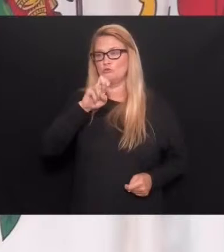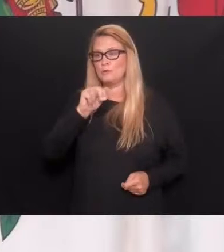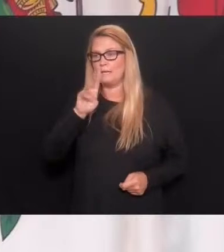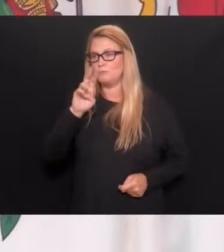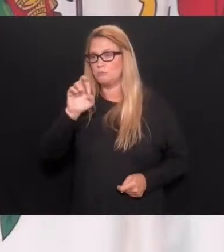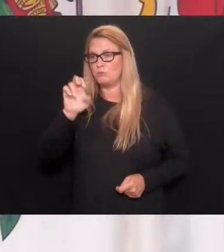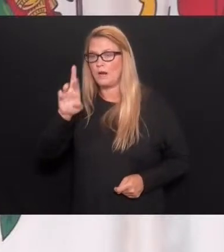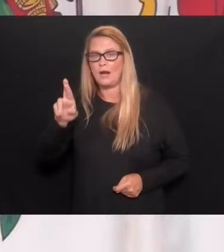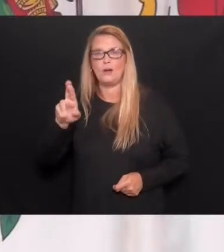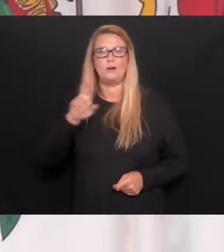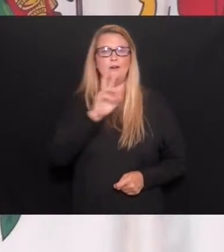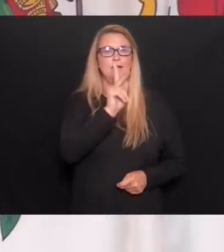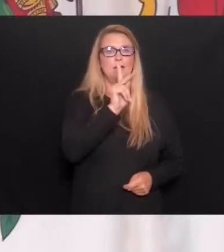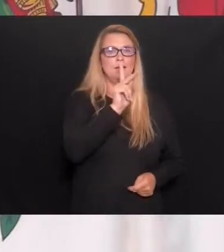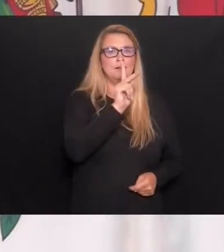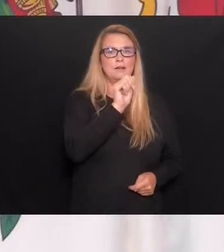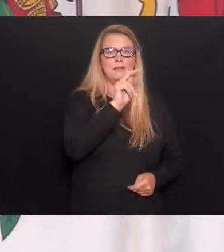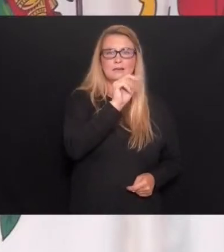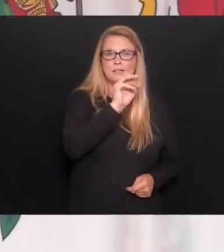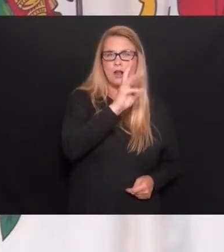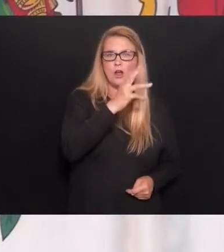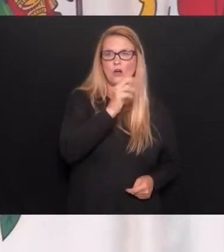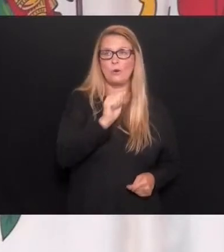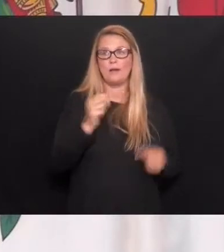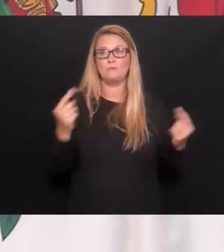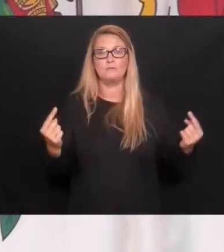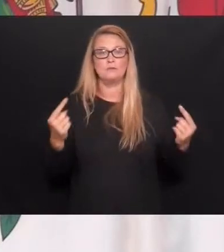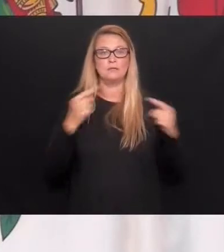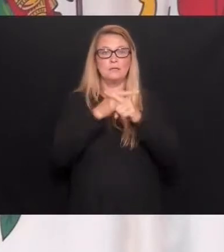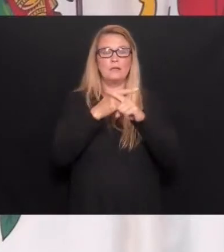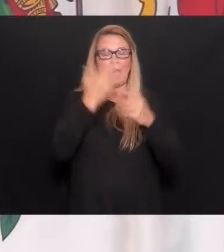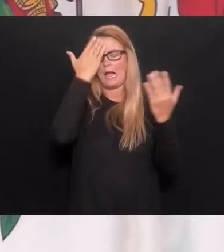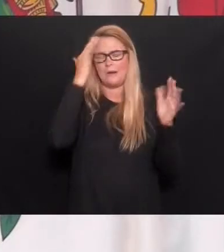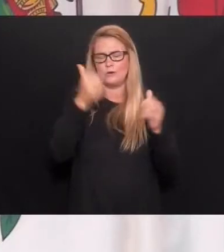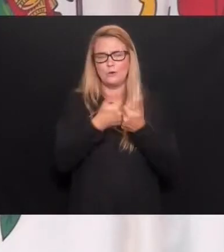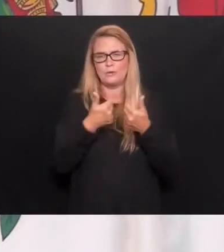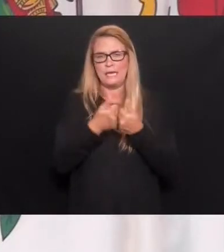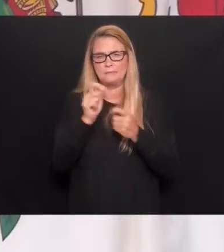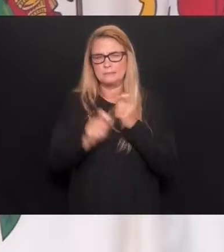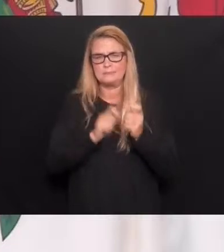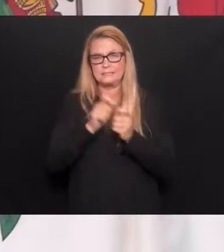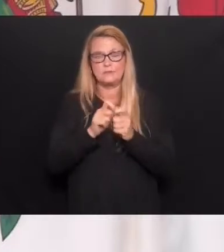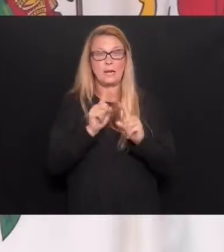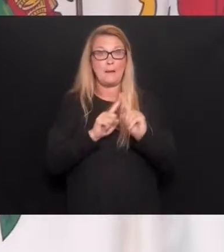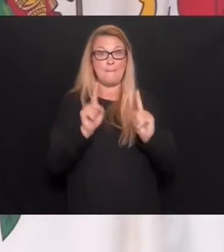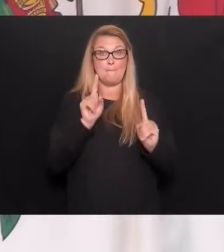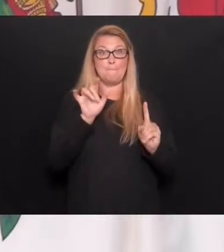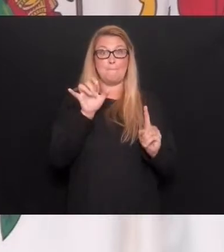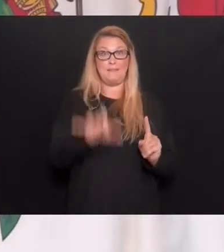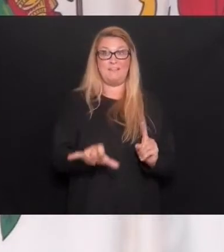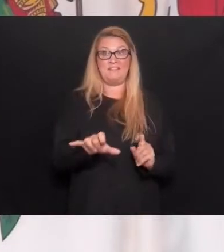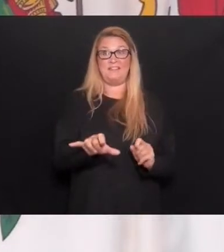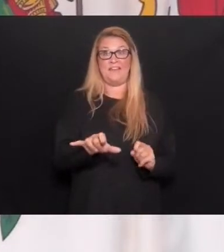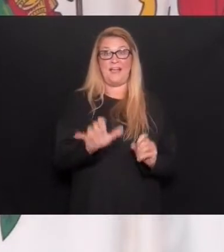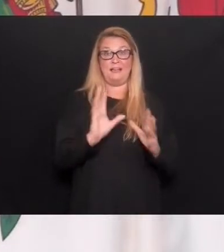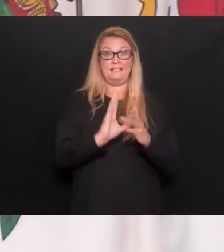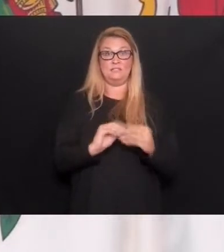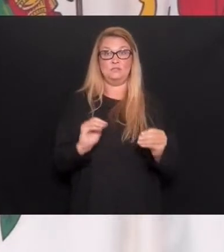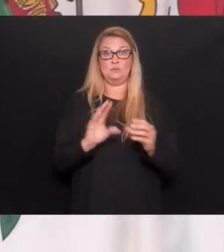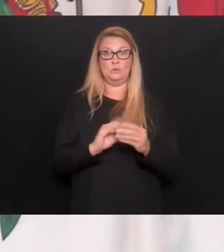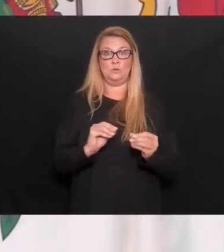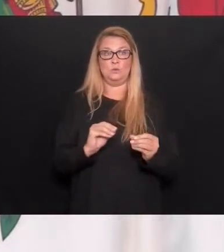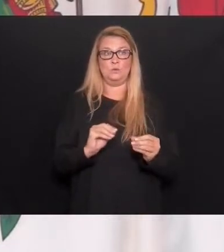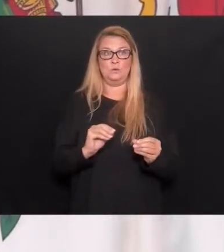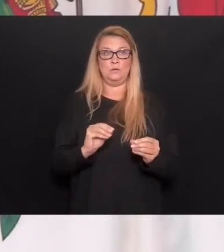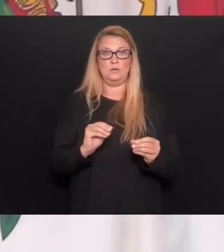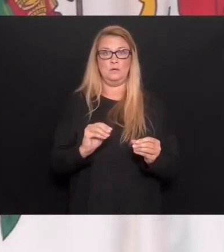Kanawha County or vice versa? And I don't know the game that you're referring to. But the net of the whole thing is, why